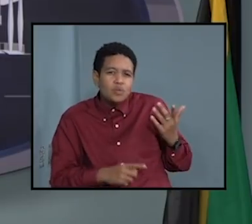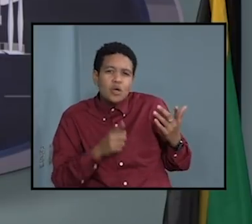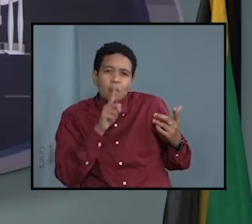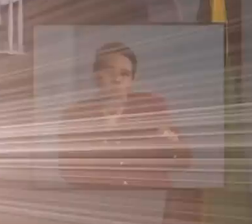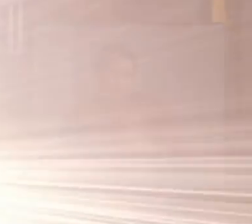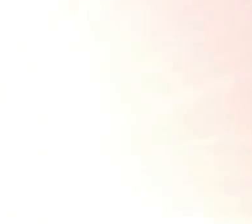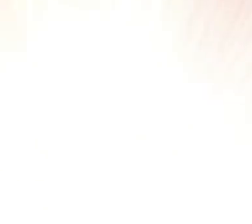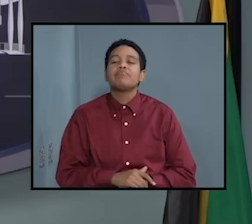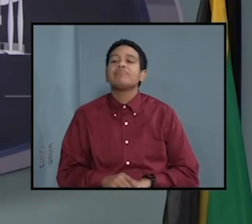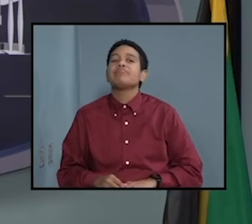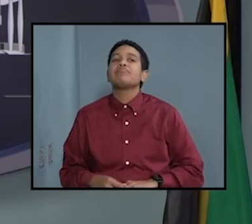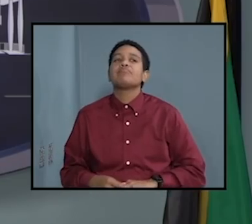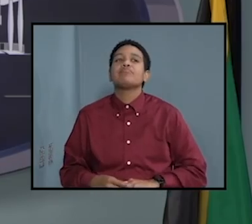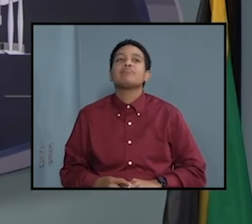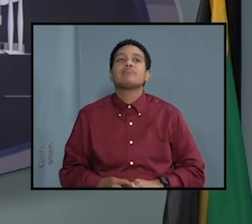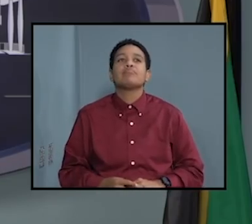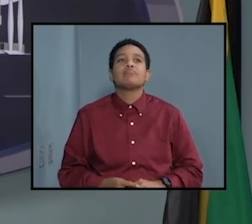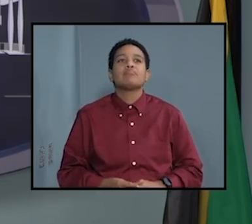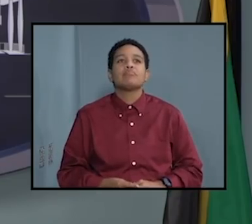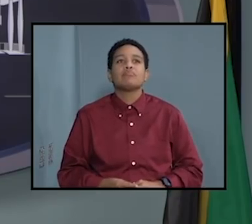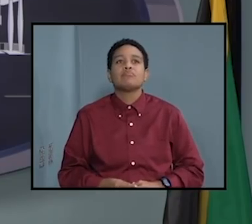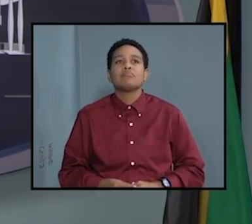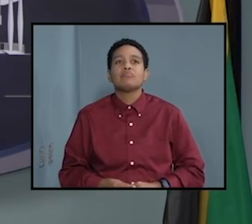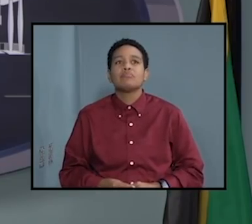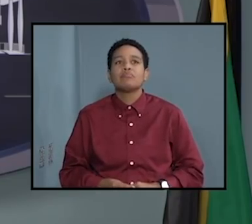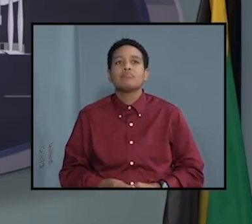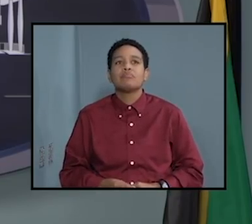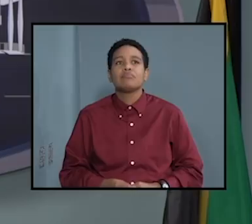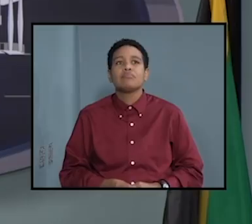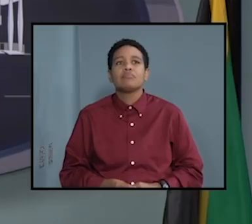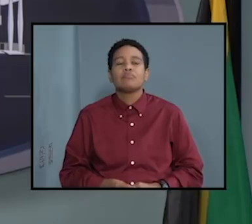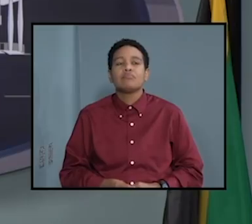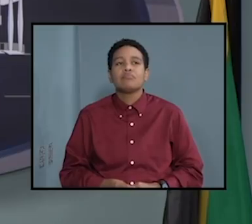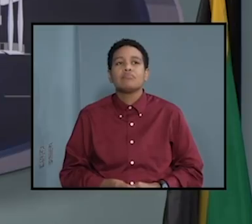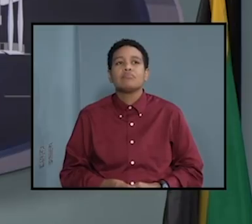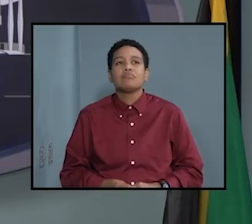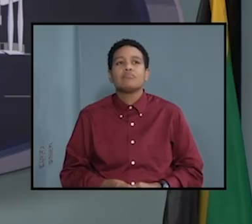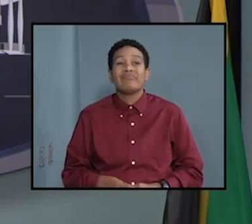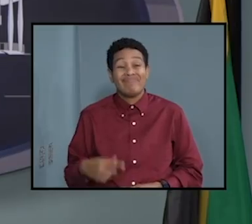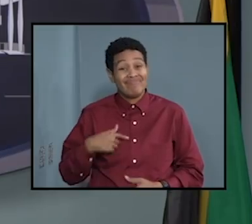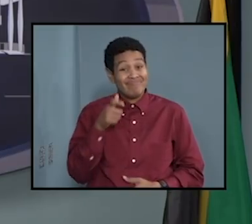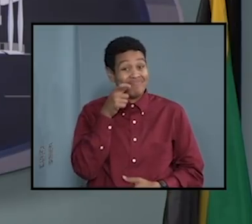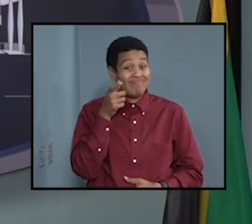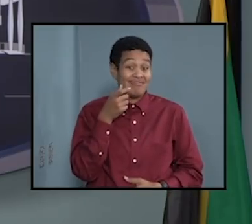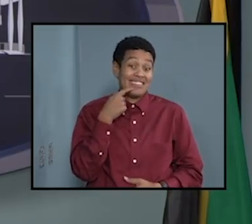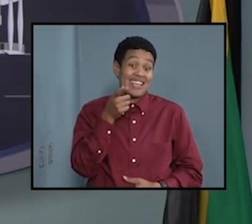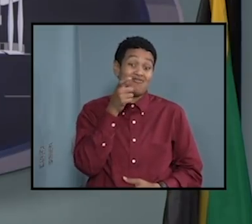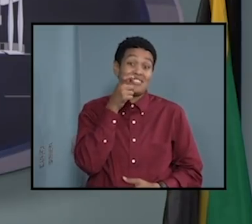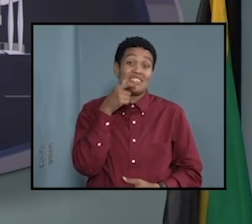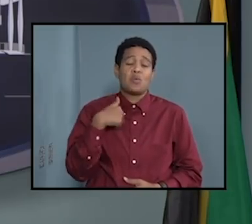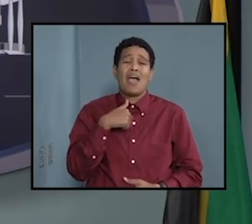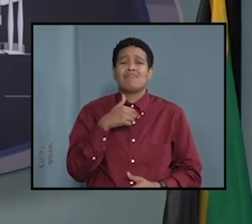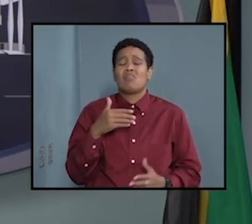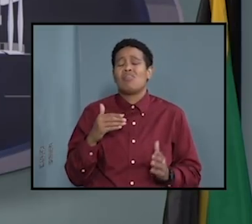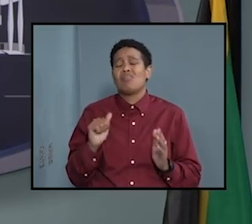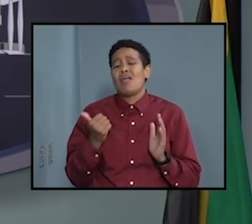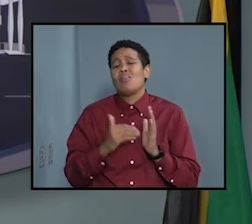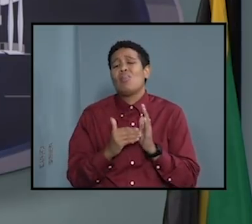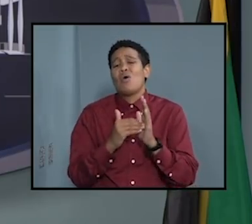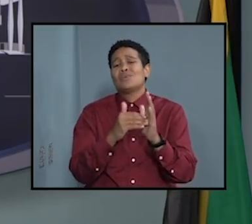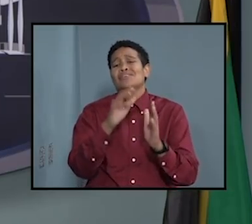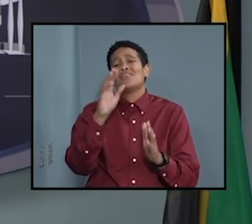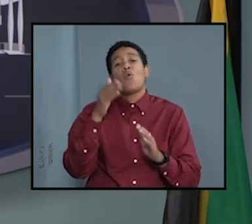in the economy. We have tens and tens of thousands. We have over 60,000 CARE set